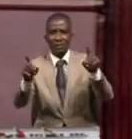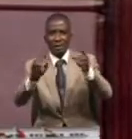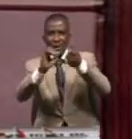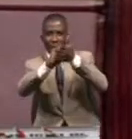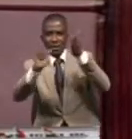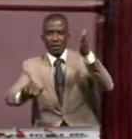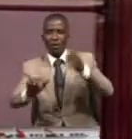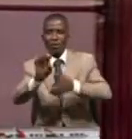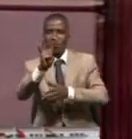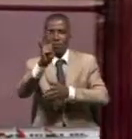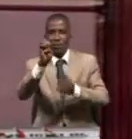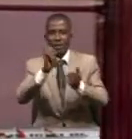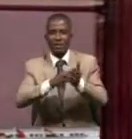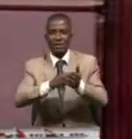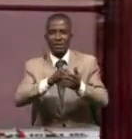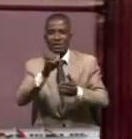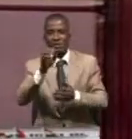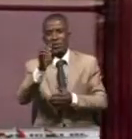40,189.